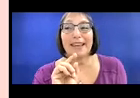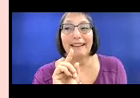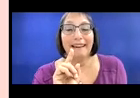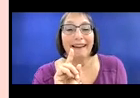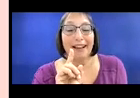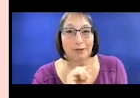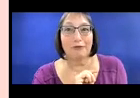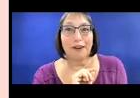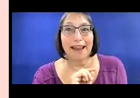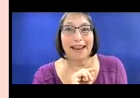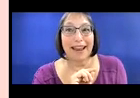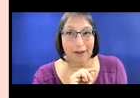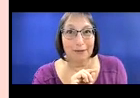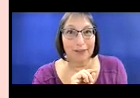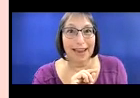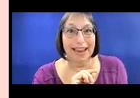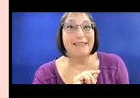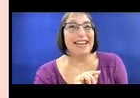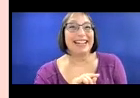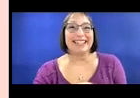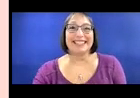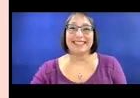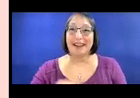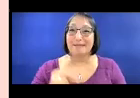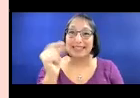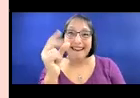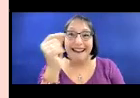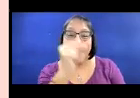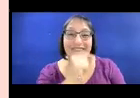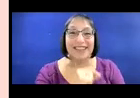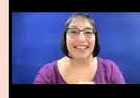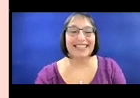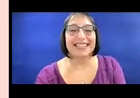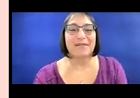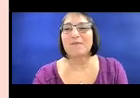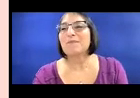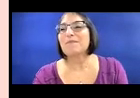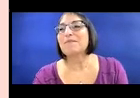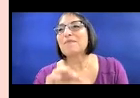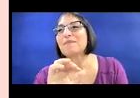be a stir-fry and not a souffle, because the time is of the essence.